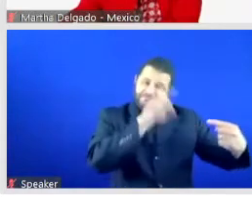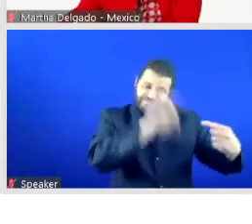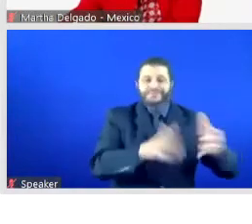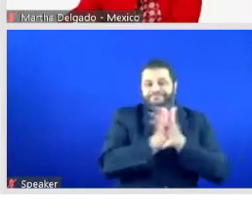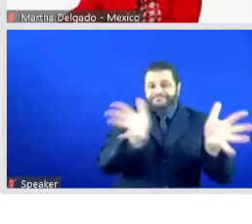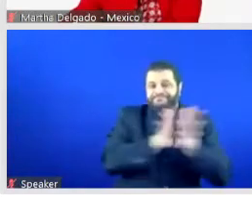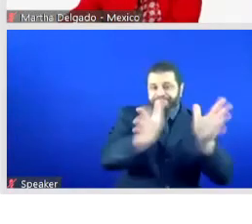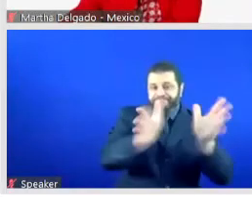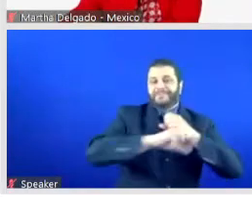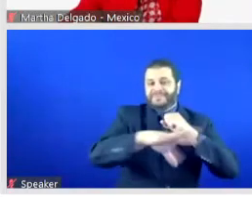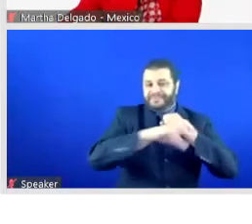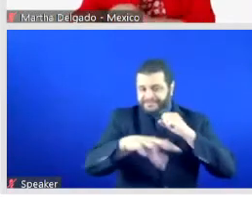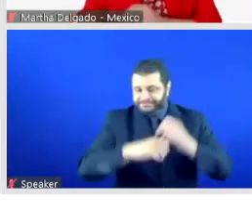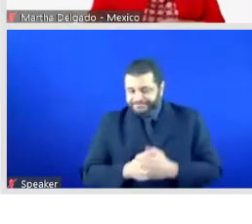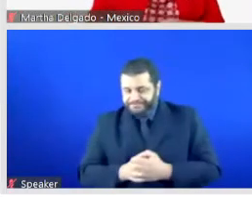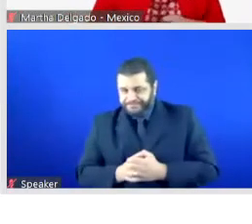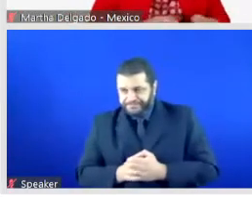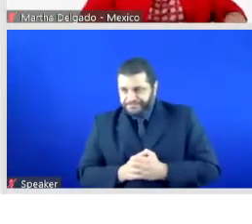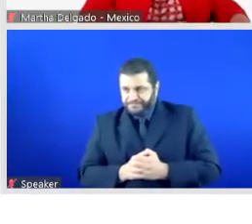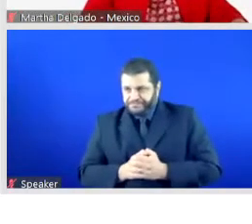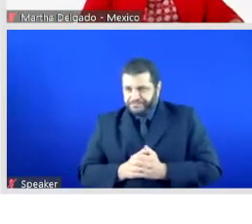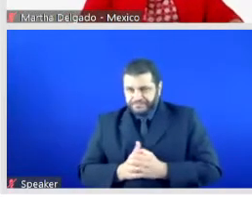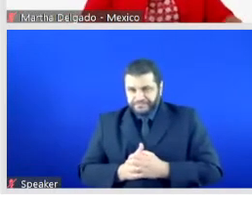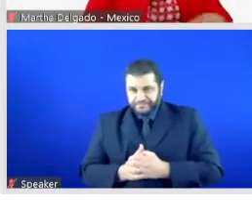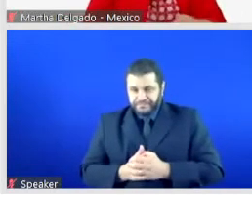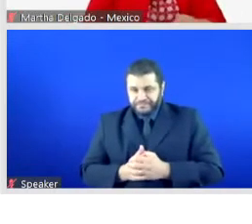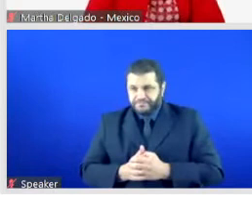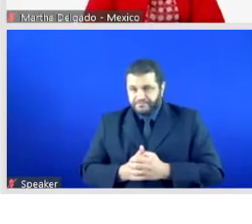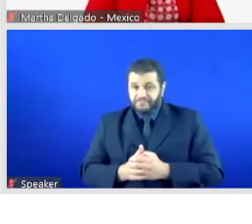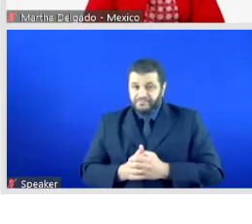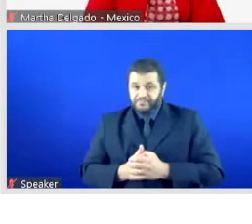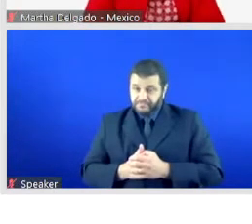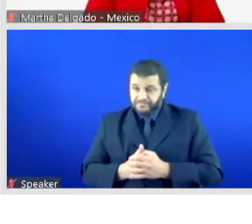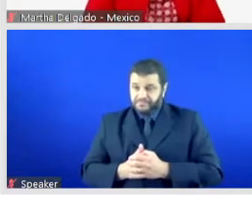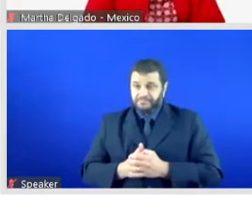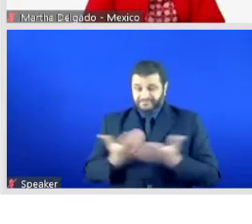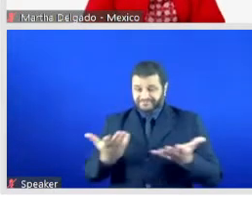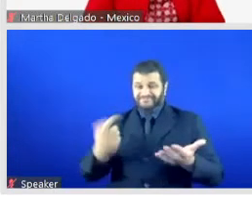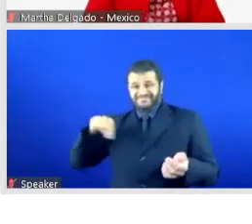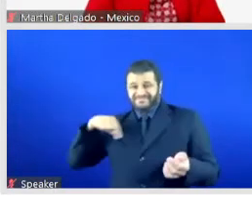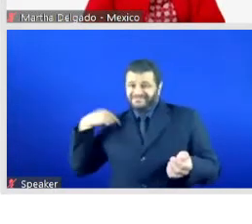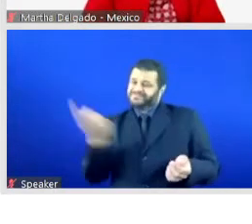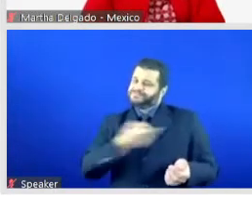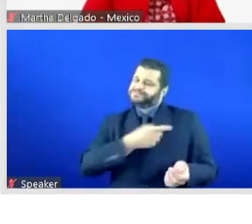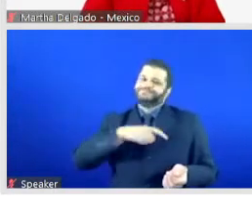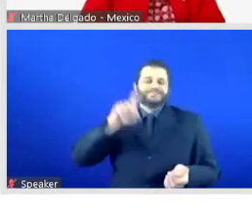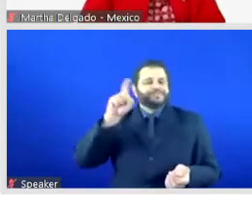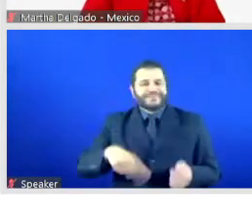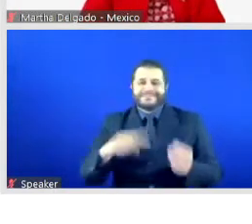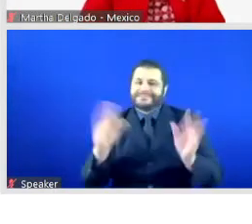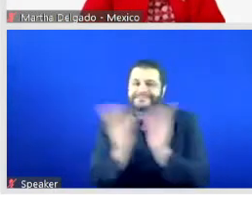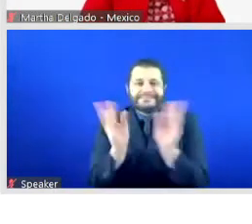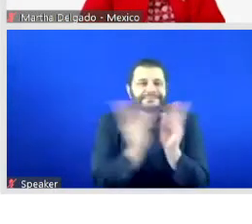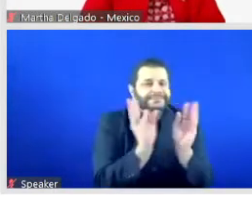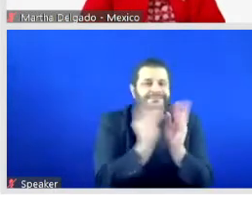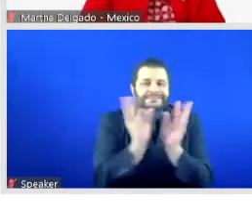ecological ideas with other women. We'll see, you know, what happens in rural areas, what happens in indigenous communities, the wisdom of